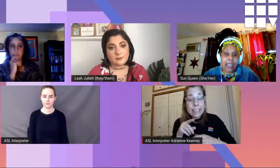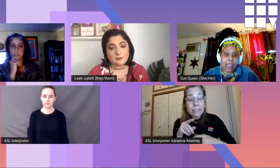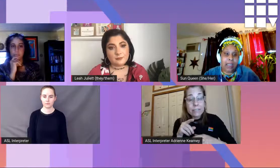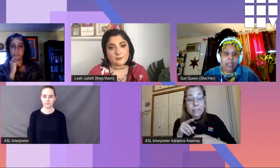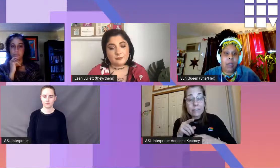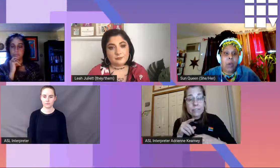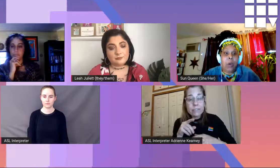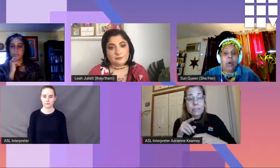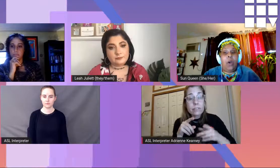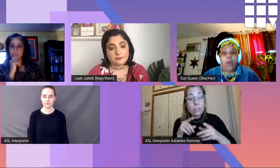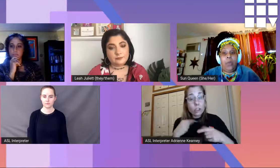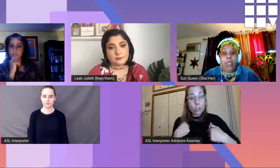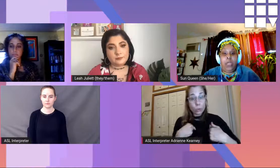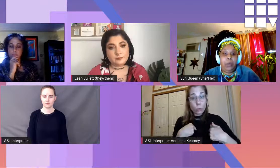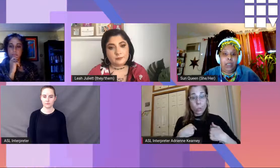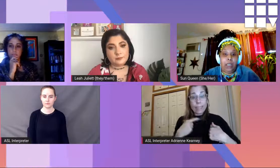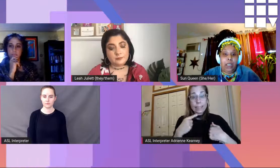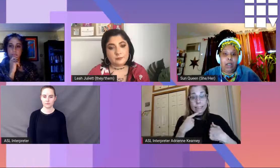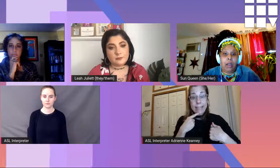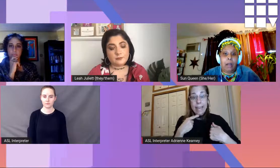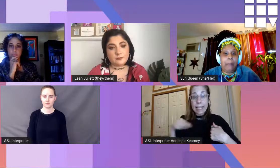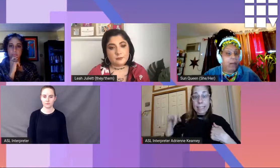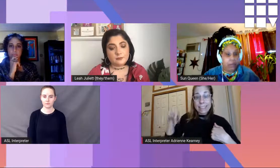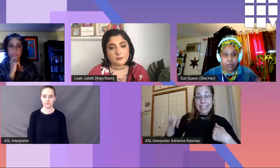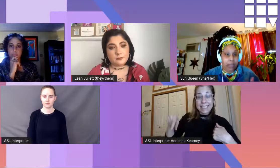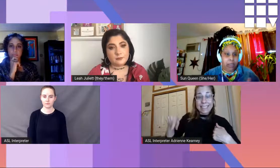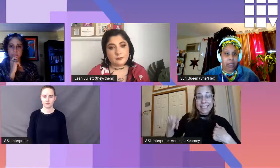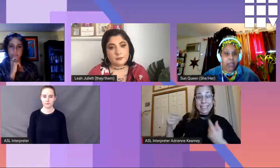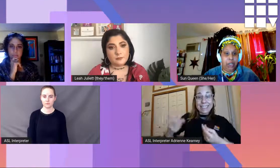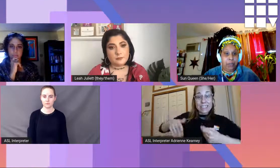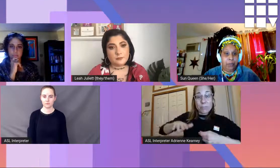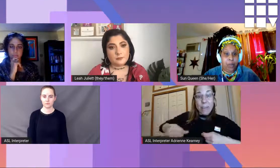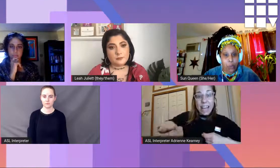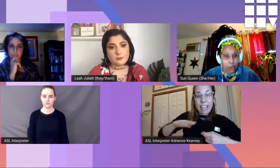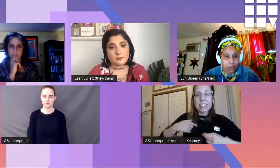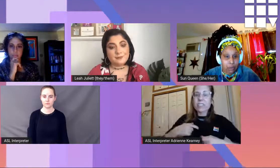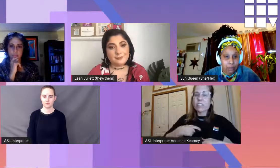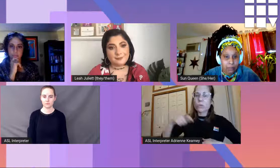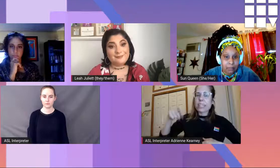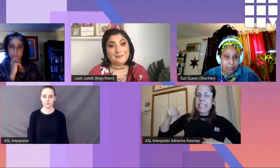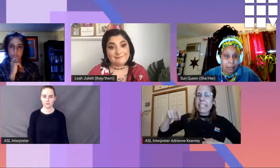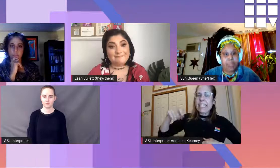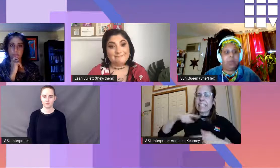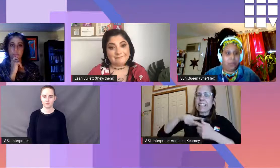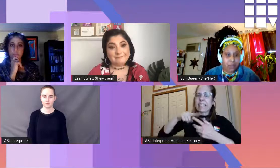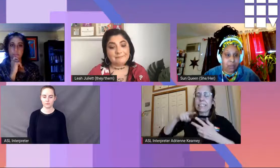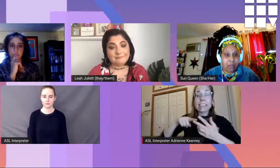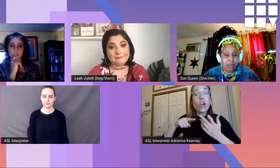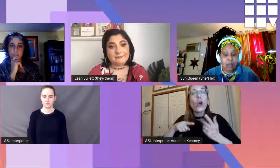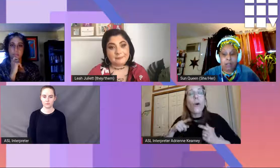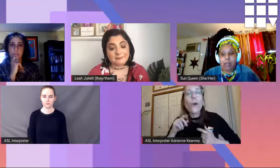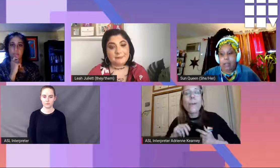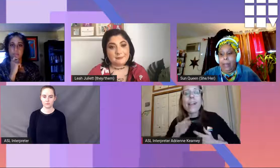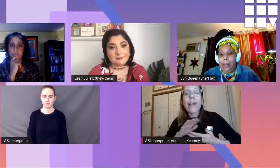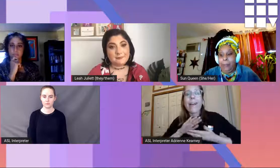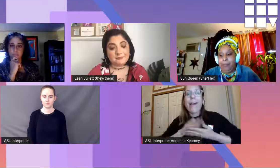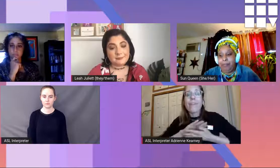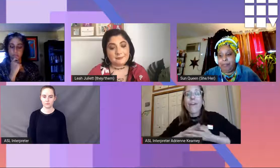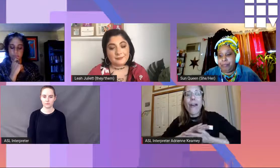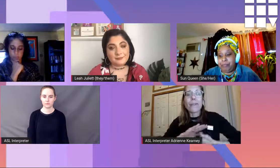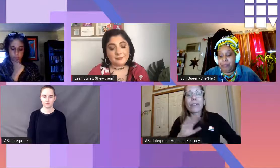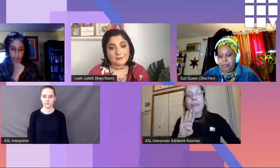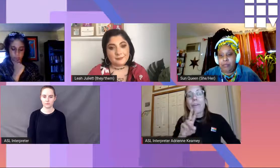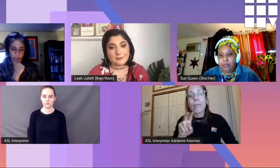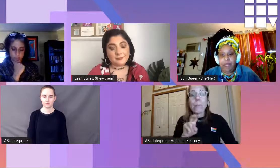these spaces, or are we using buffering, words, buzzwords?